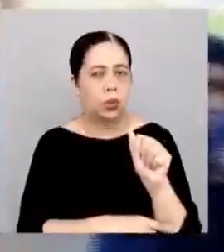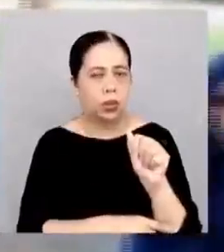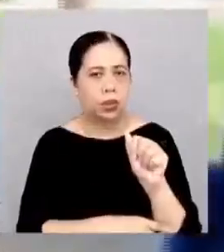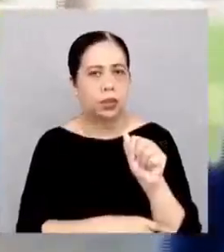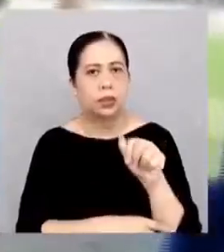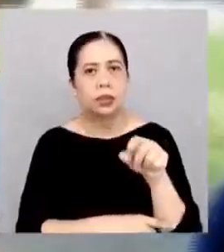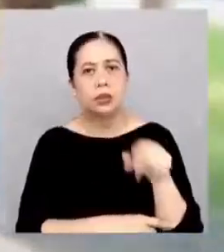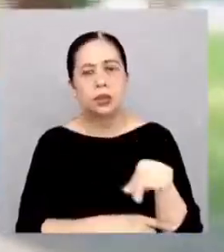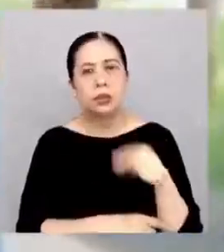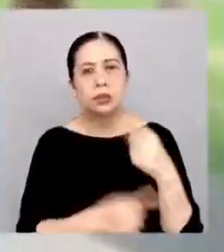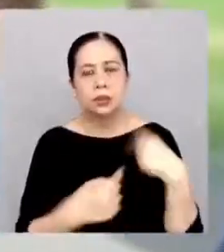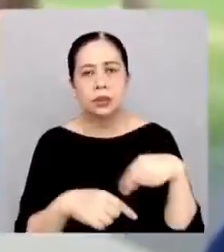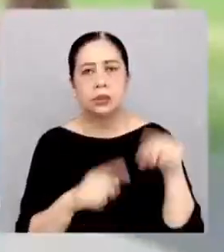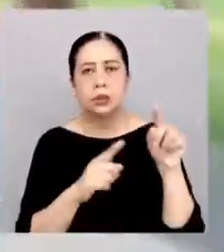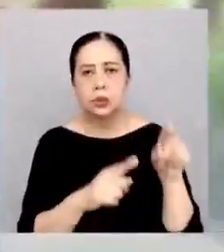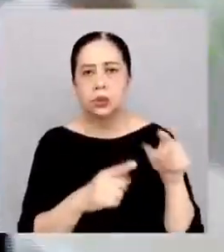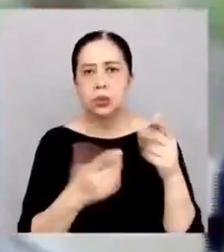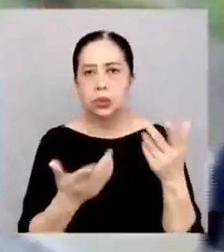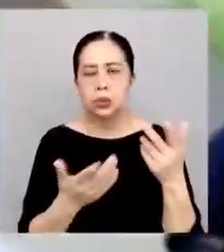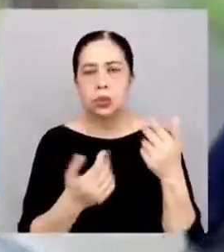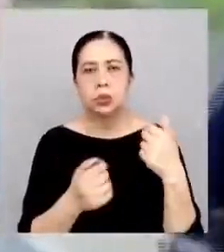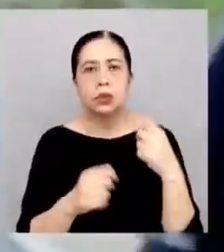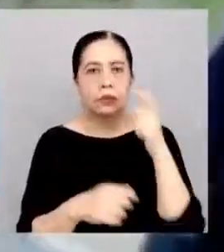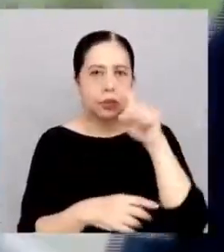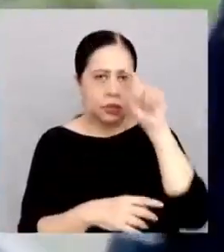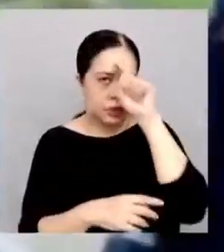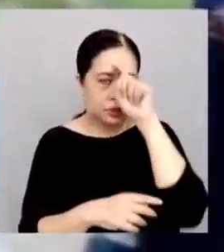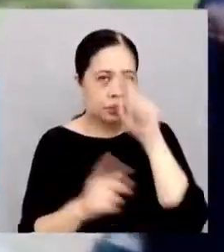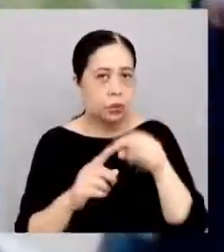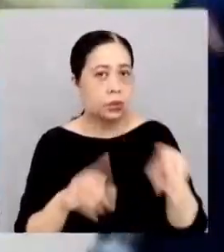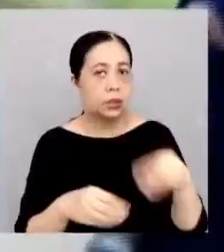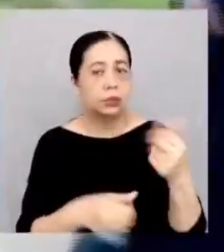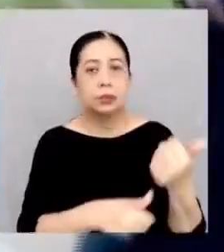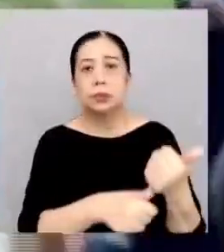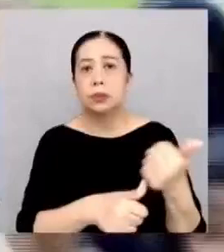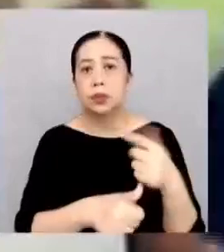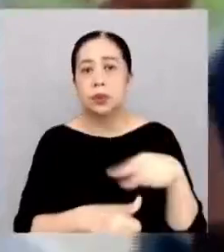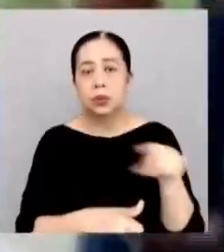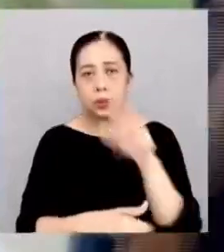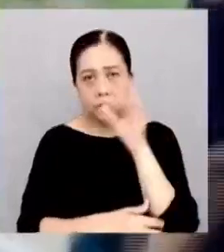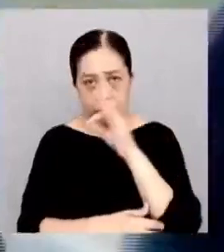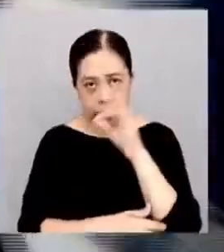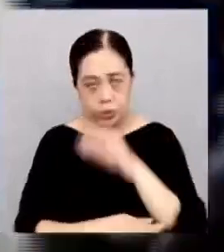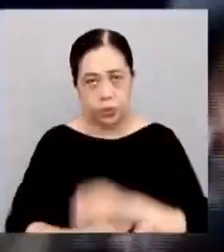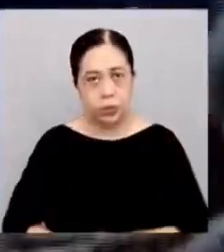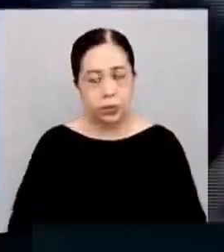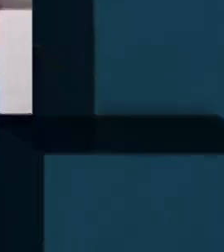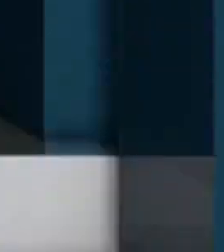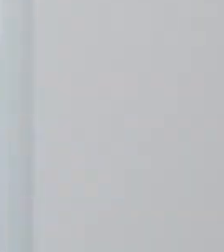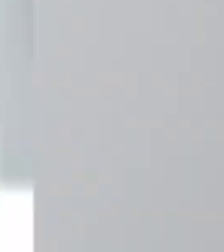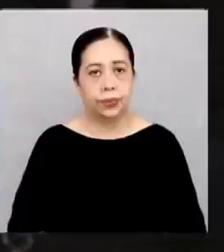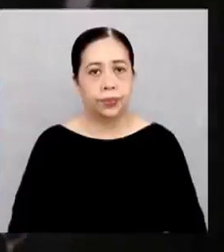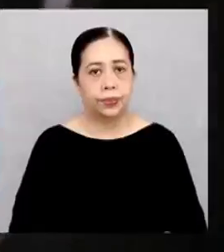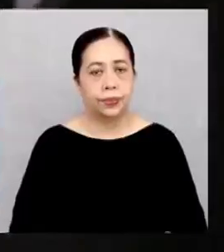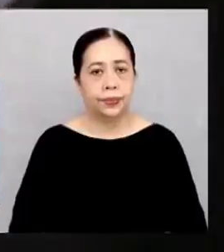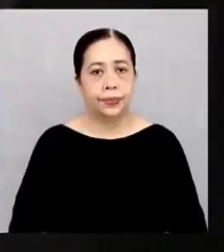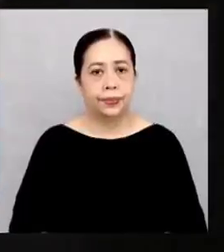Welfare Administration has left for Egypt to provide assistance to affected Filipinos.